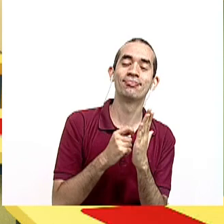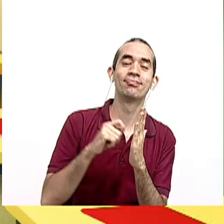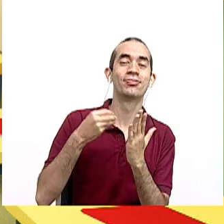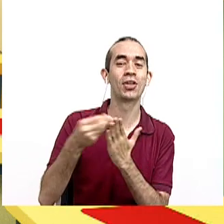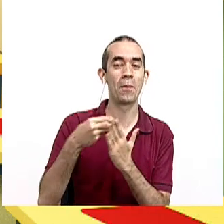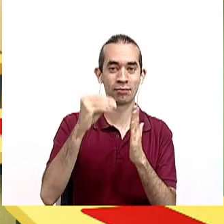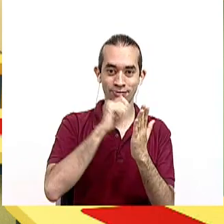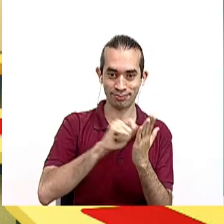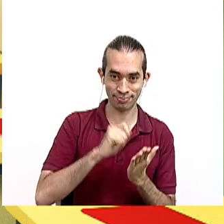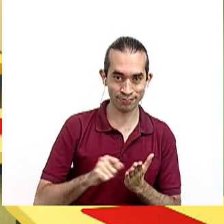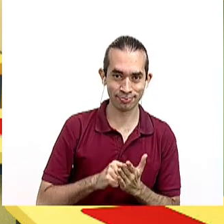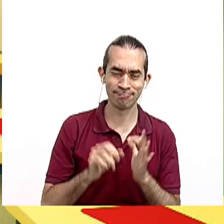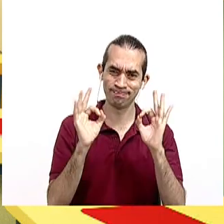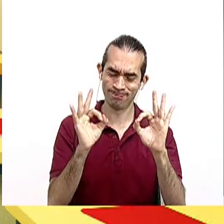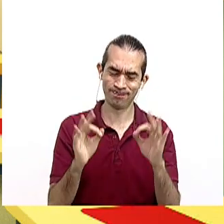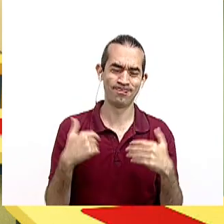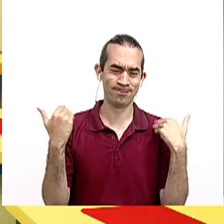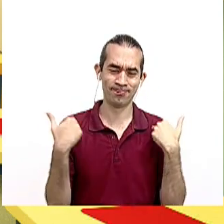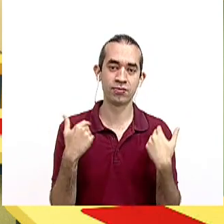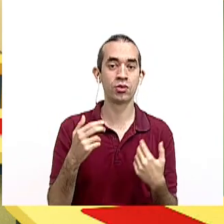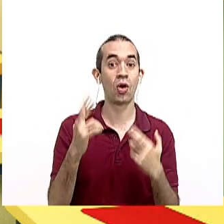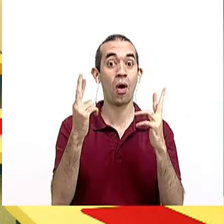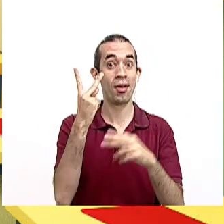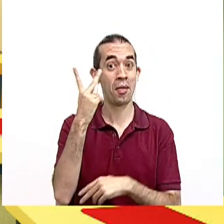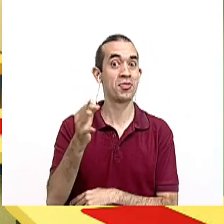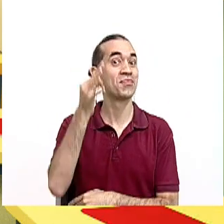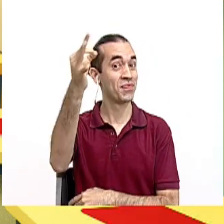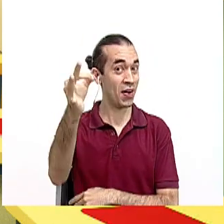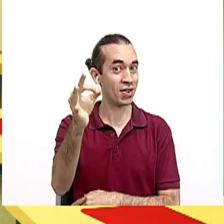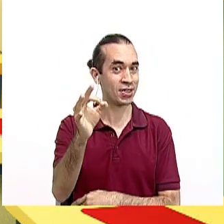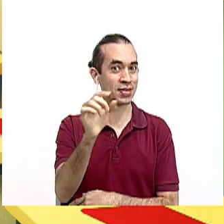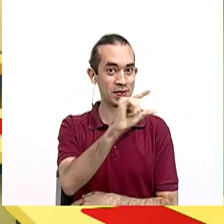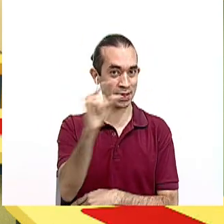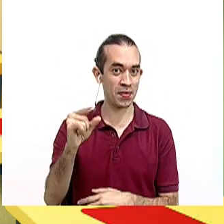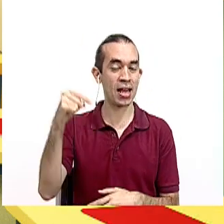next week in this program, right, in Aprendo